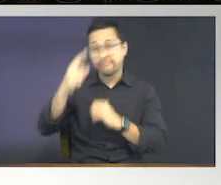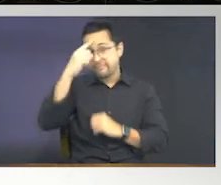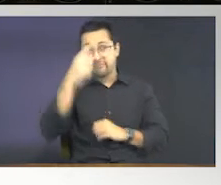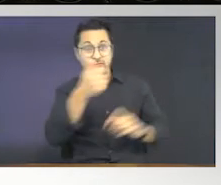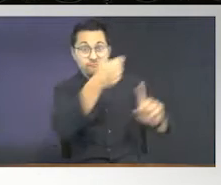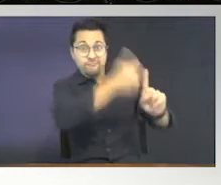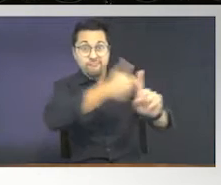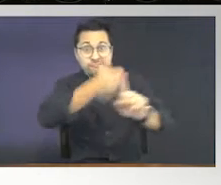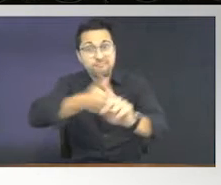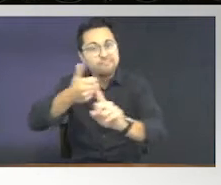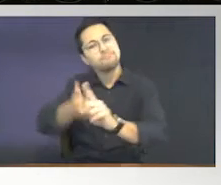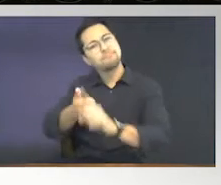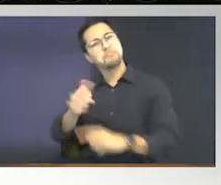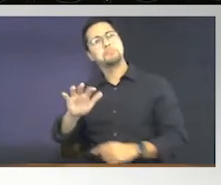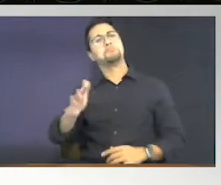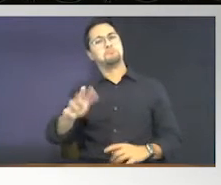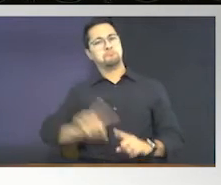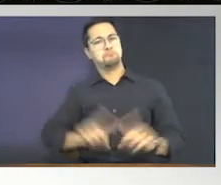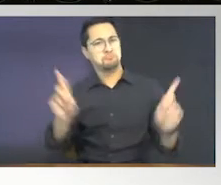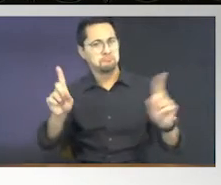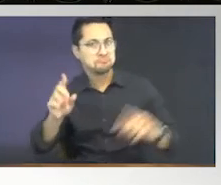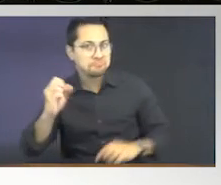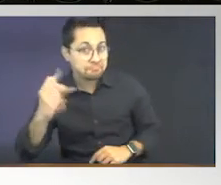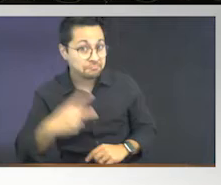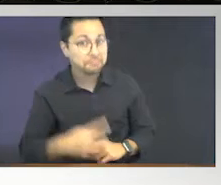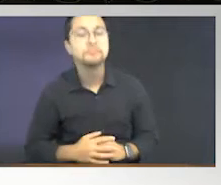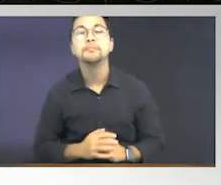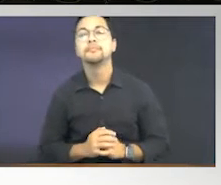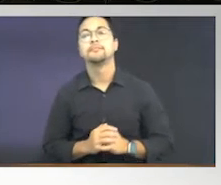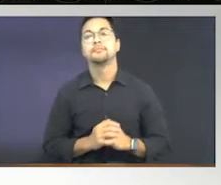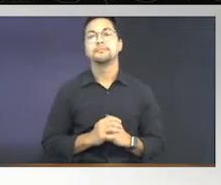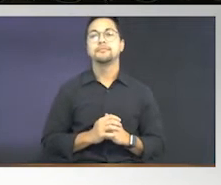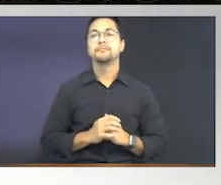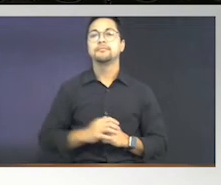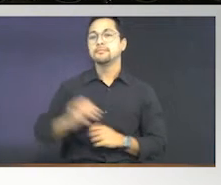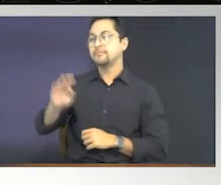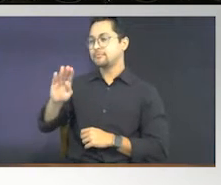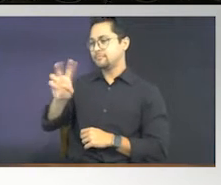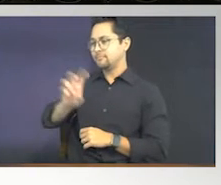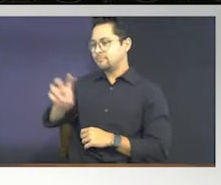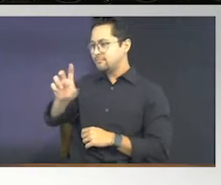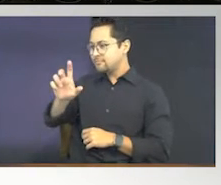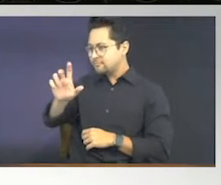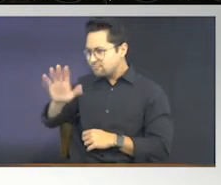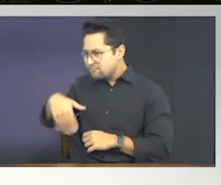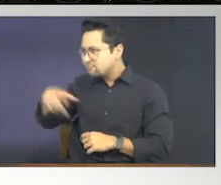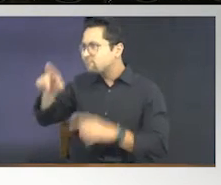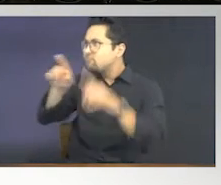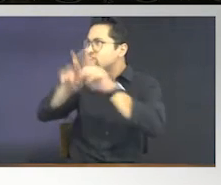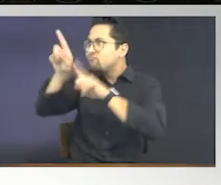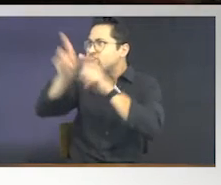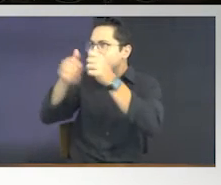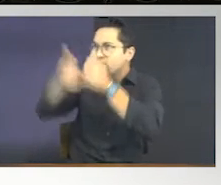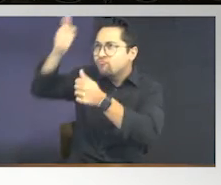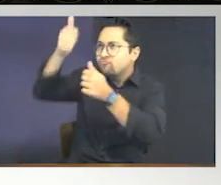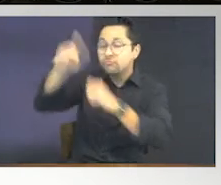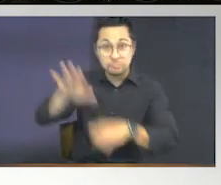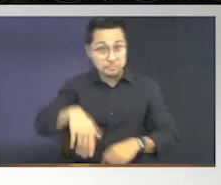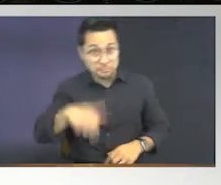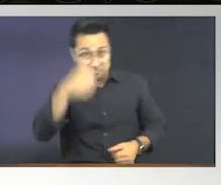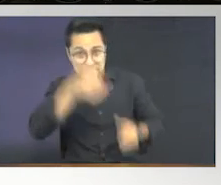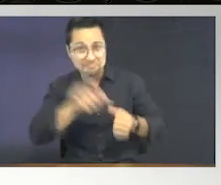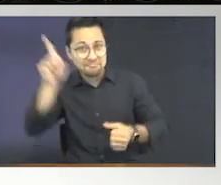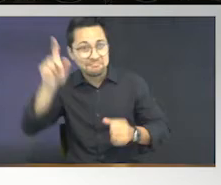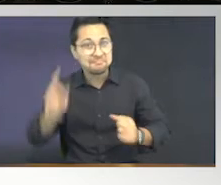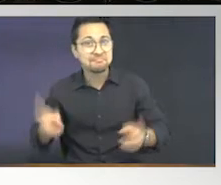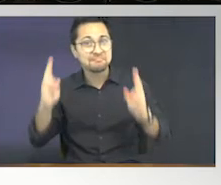different, okay? So Buzz Lightyear to Star Command. Come in, Star Command. you remember this clip,